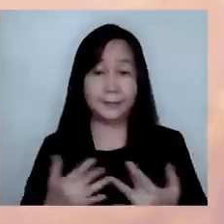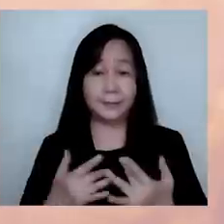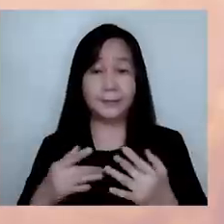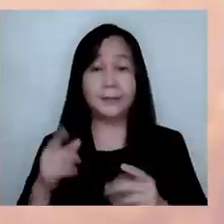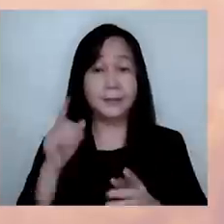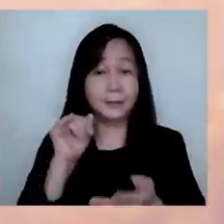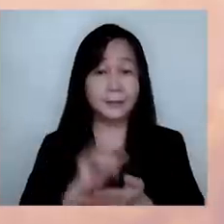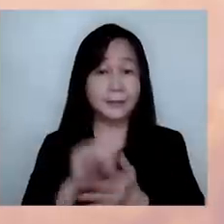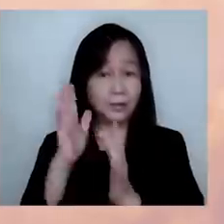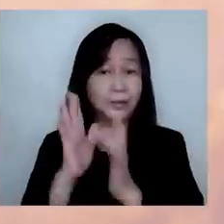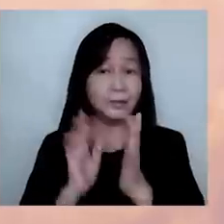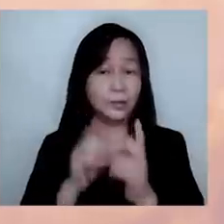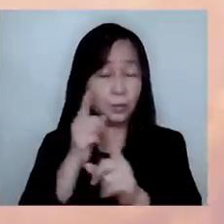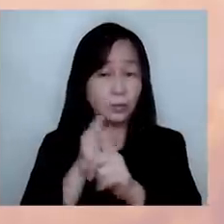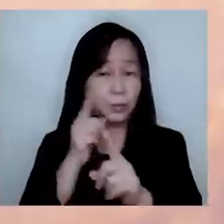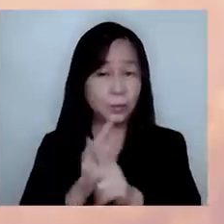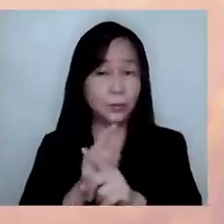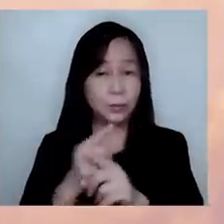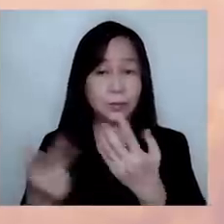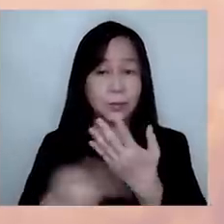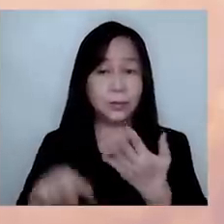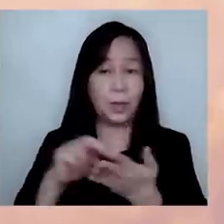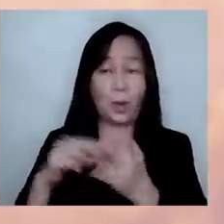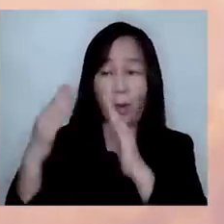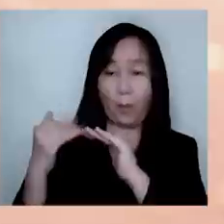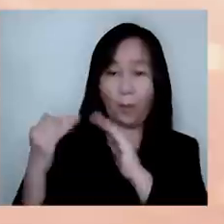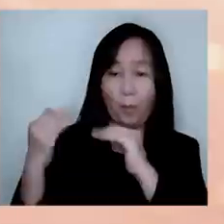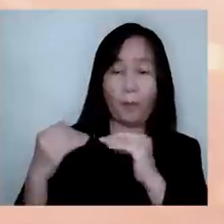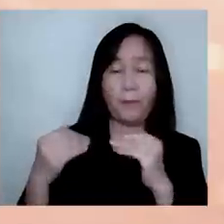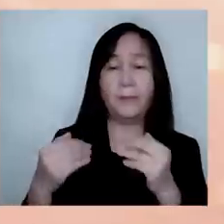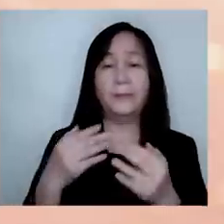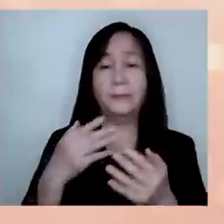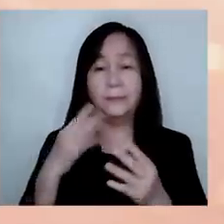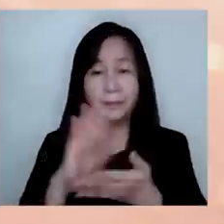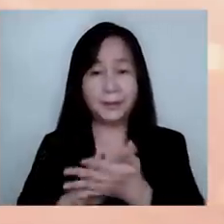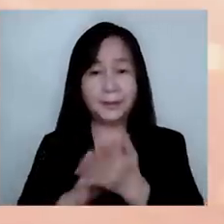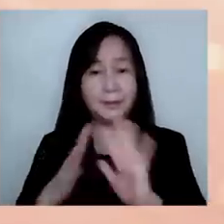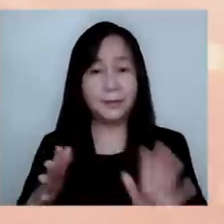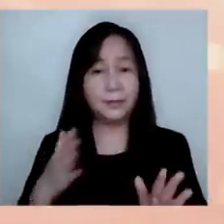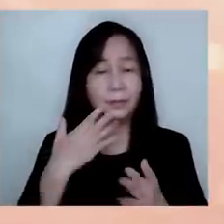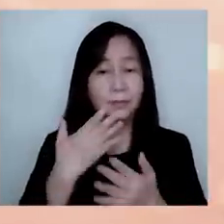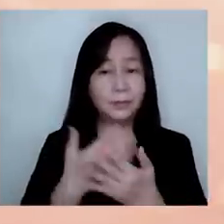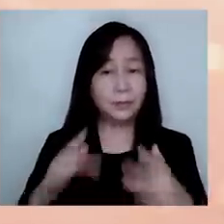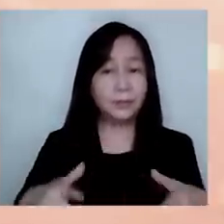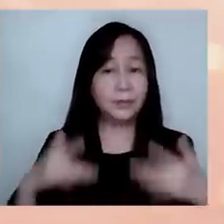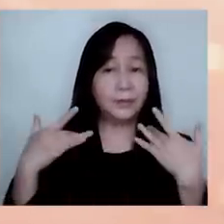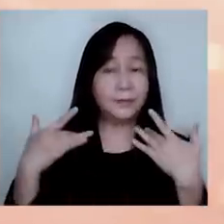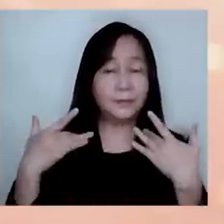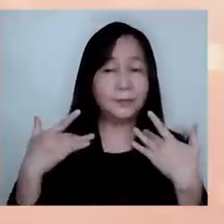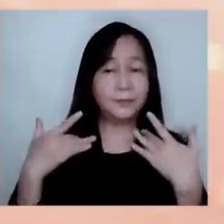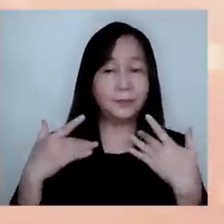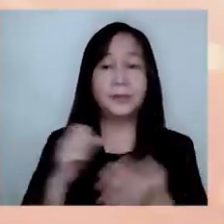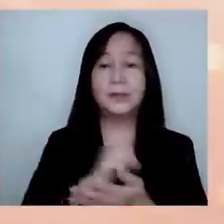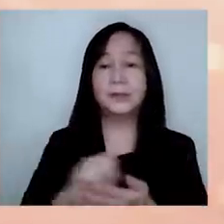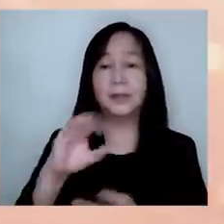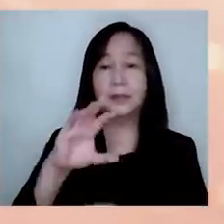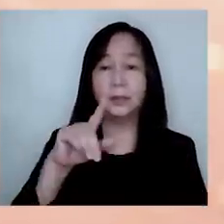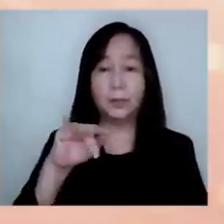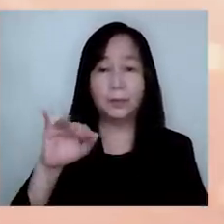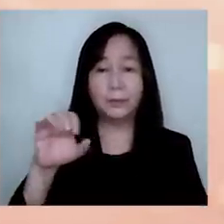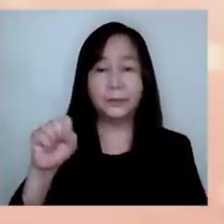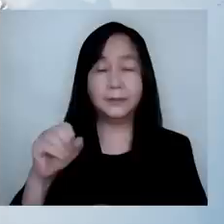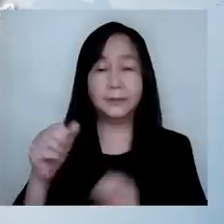hope peace newness of life Saint cleopas and companion pray for